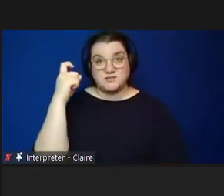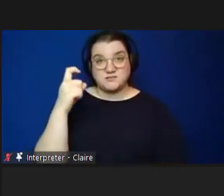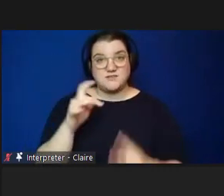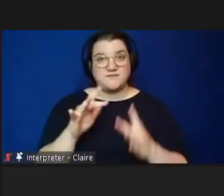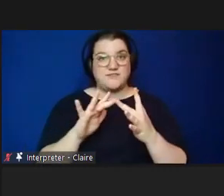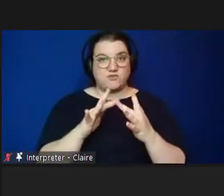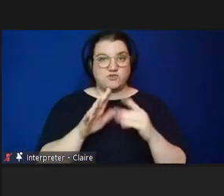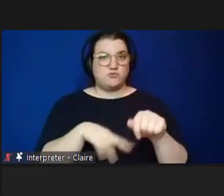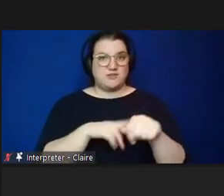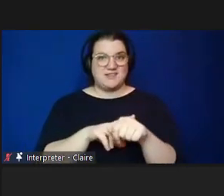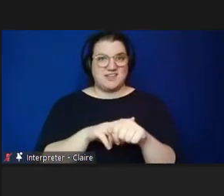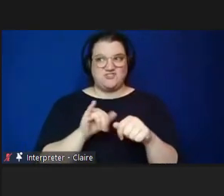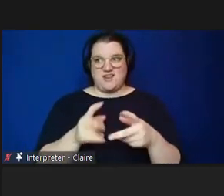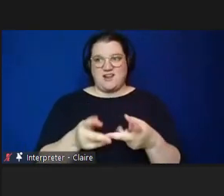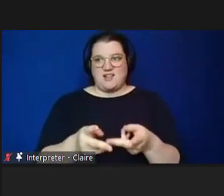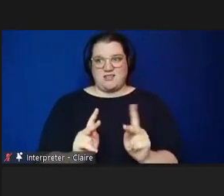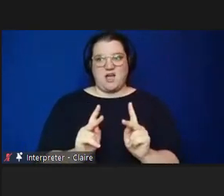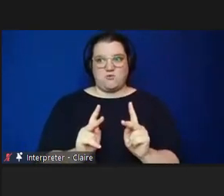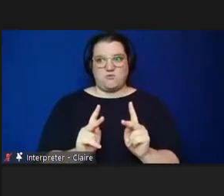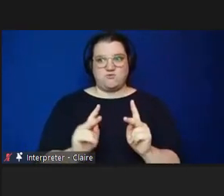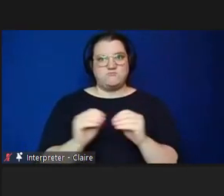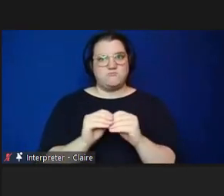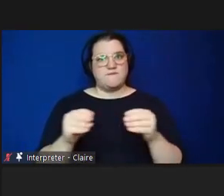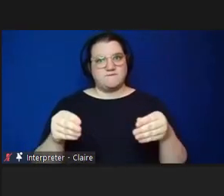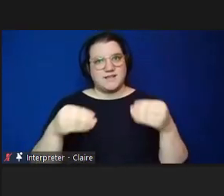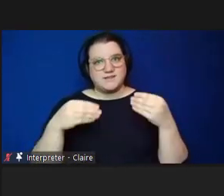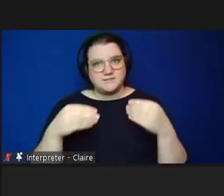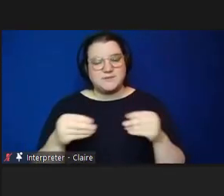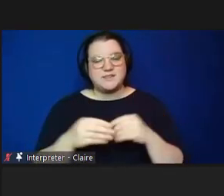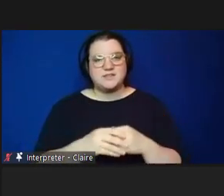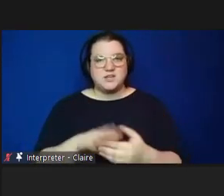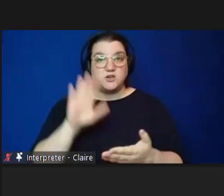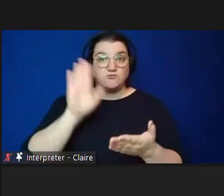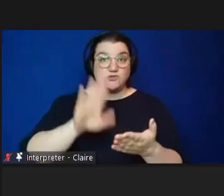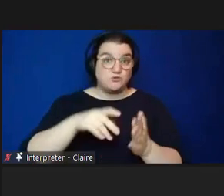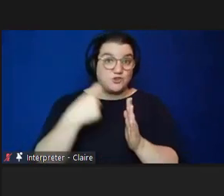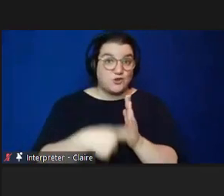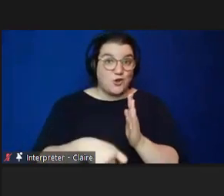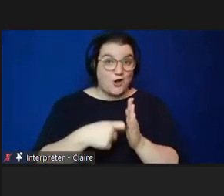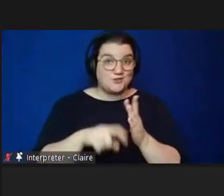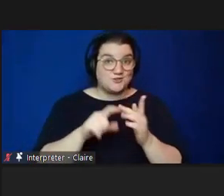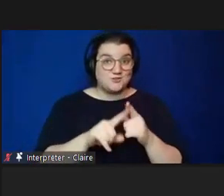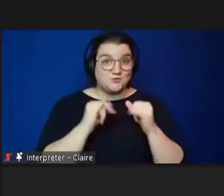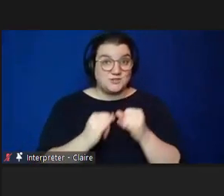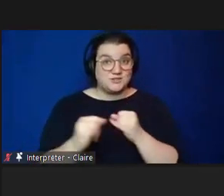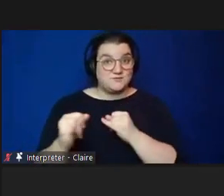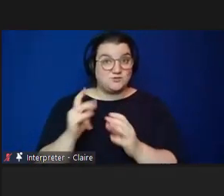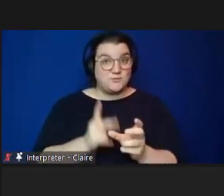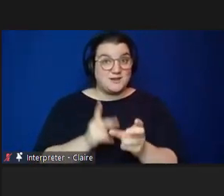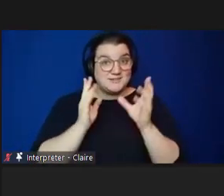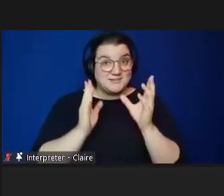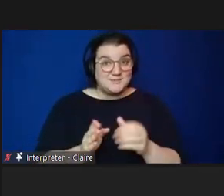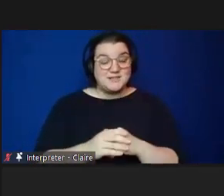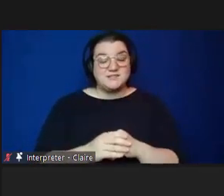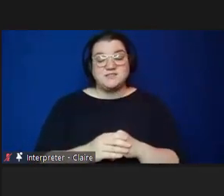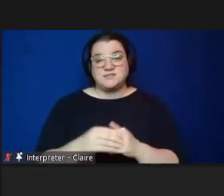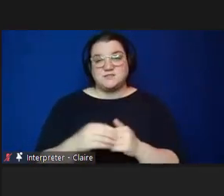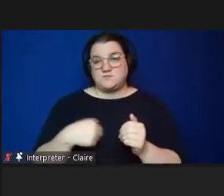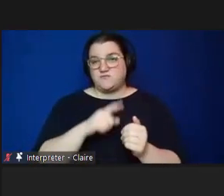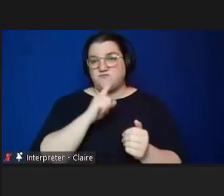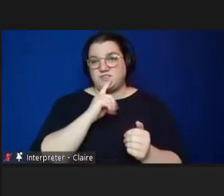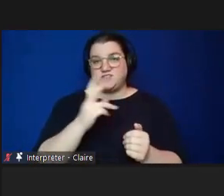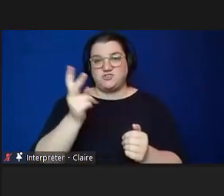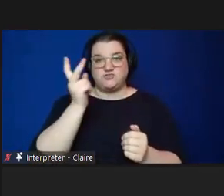virtual nature that allowed flexibility. It reduced the cost to our individual participants. We really saw